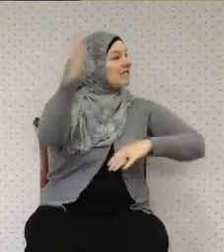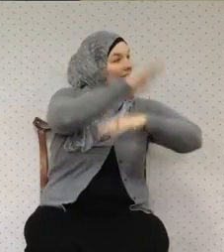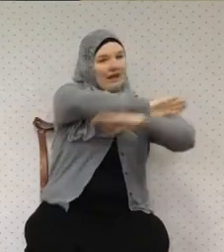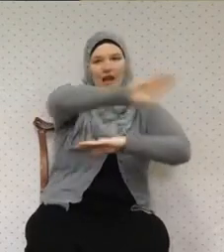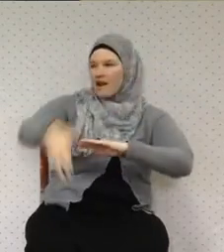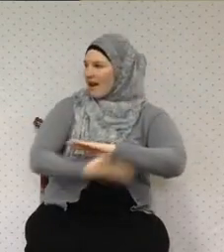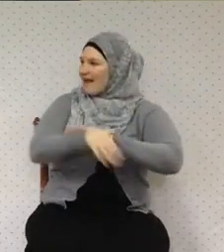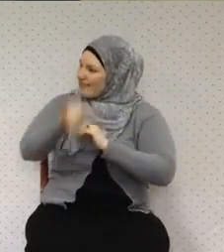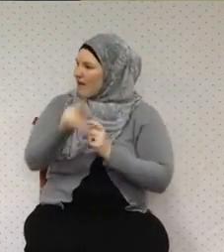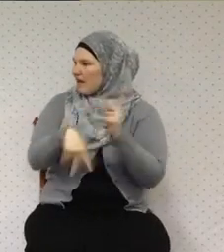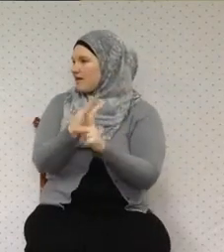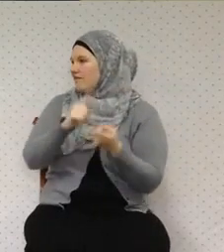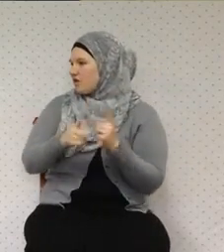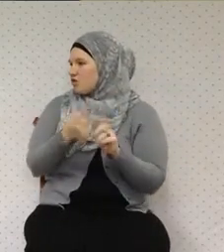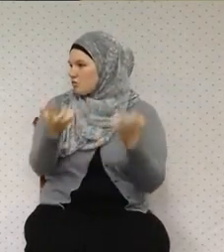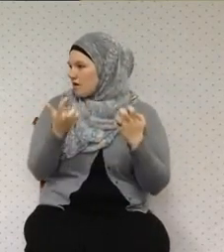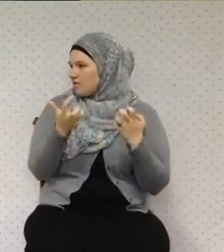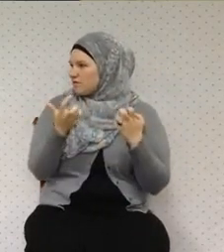and by night.